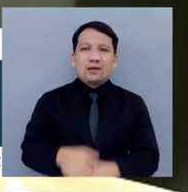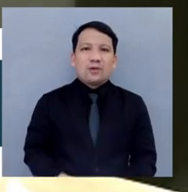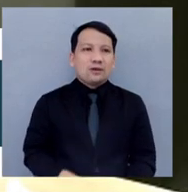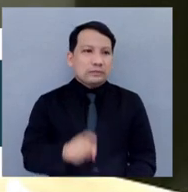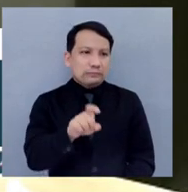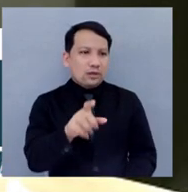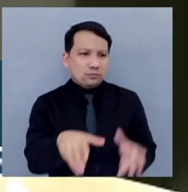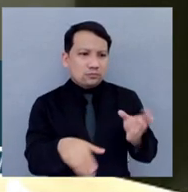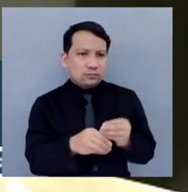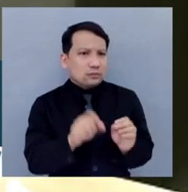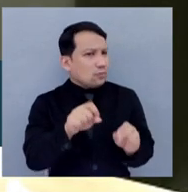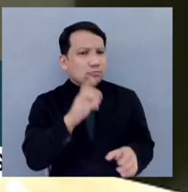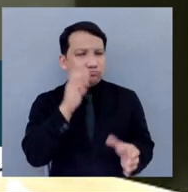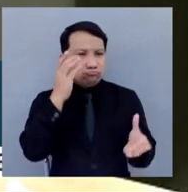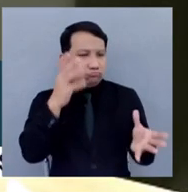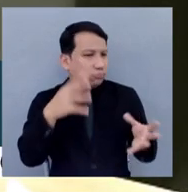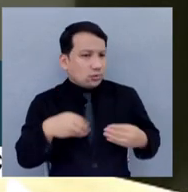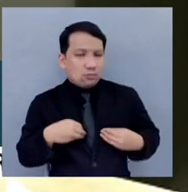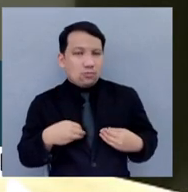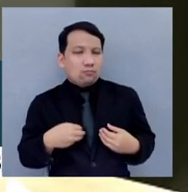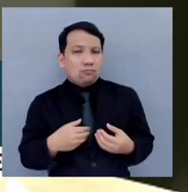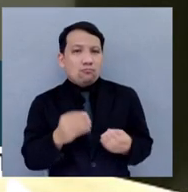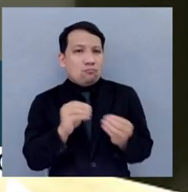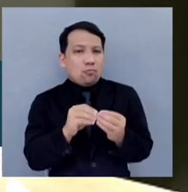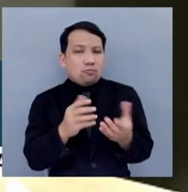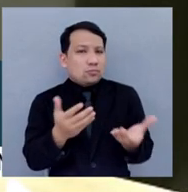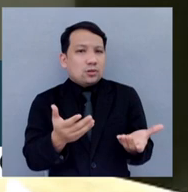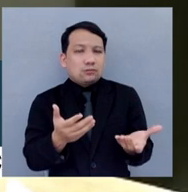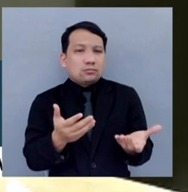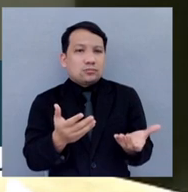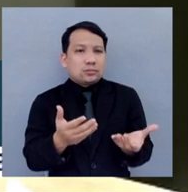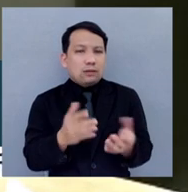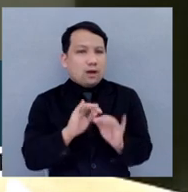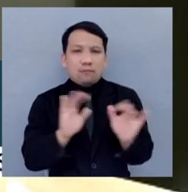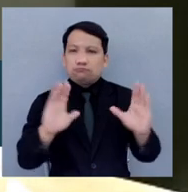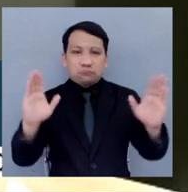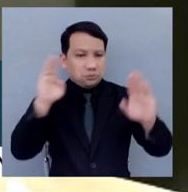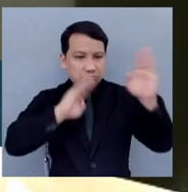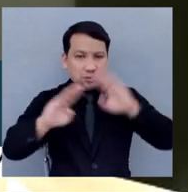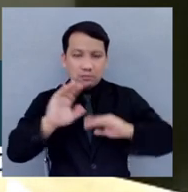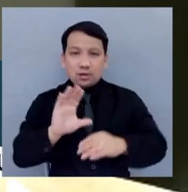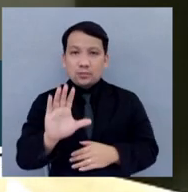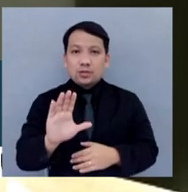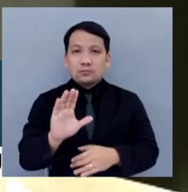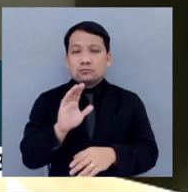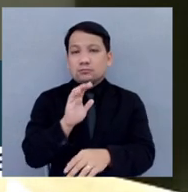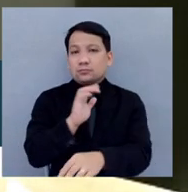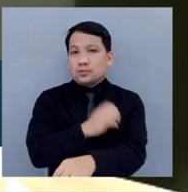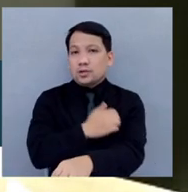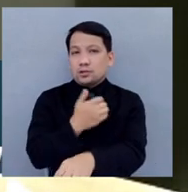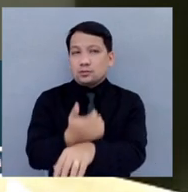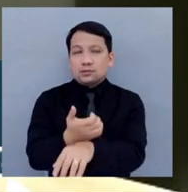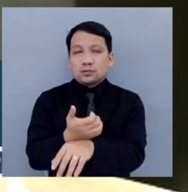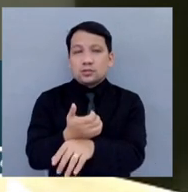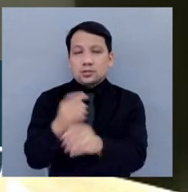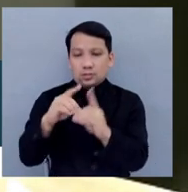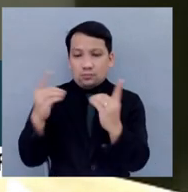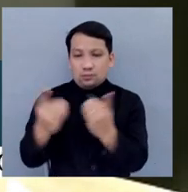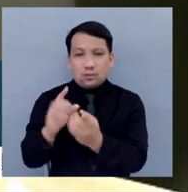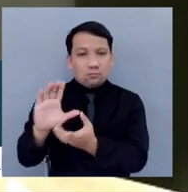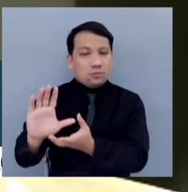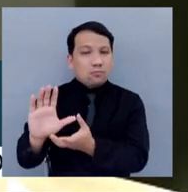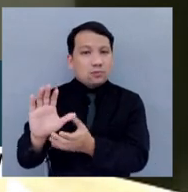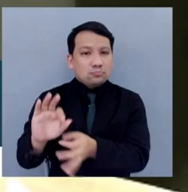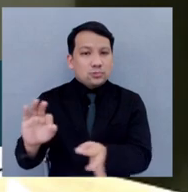admit that there is such a problem, and therefore the Energy Regulatory Commission in its part